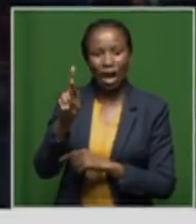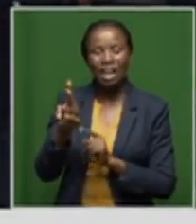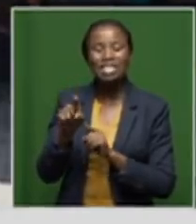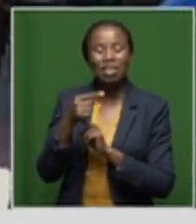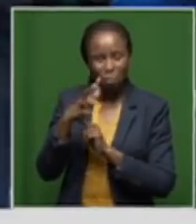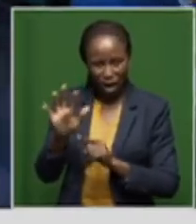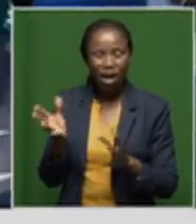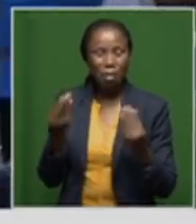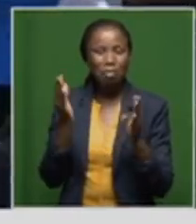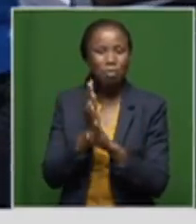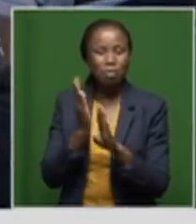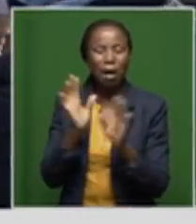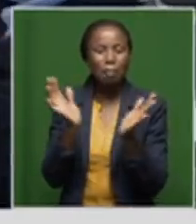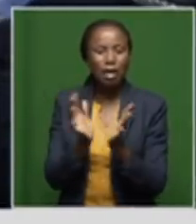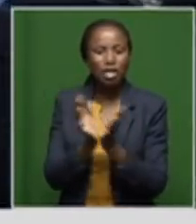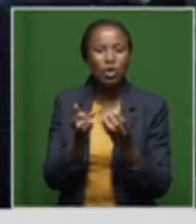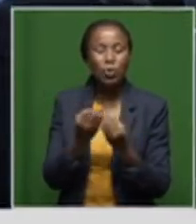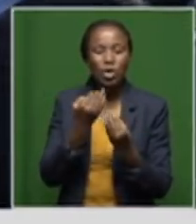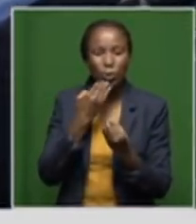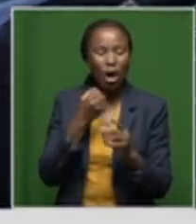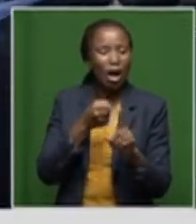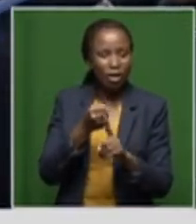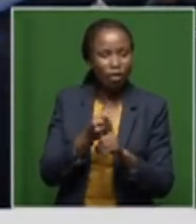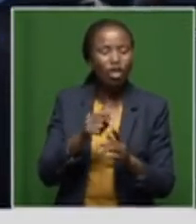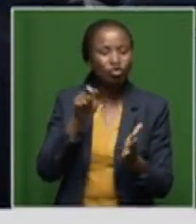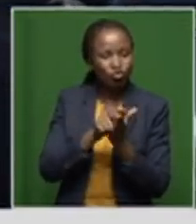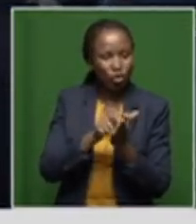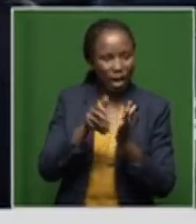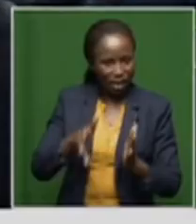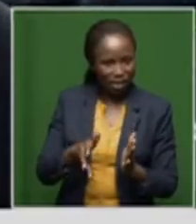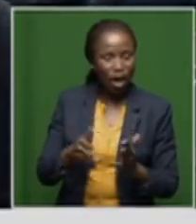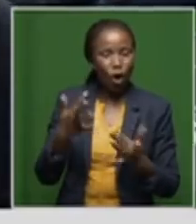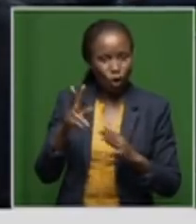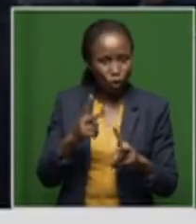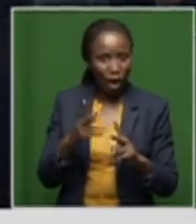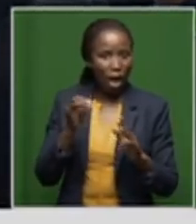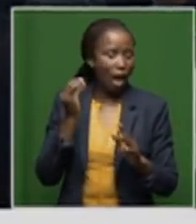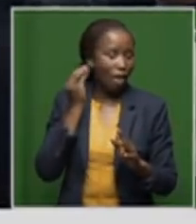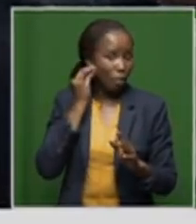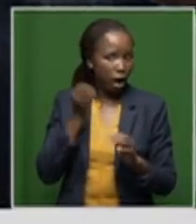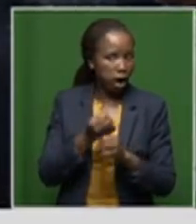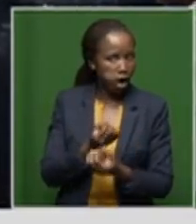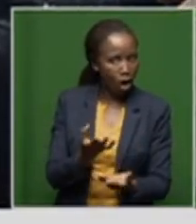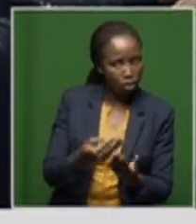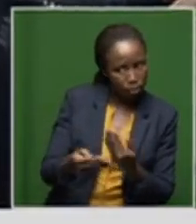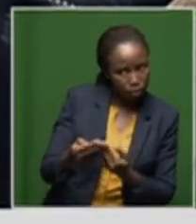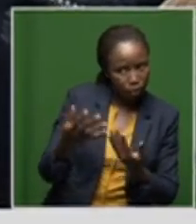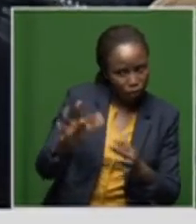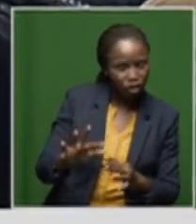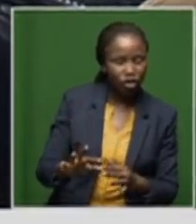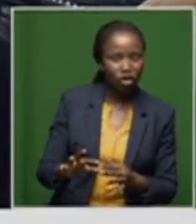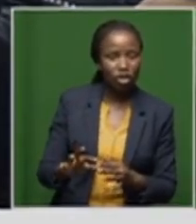with investigative journalists, and also accusing him of leaking information. That's basically what